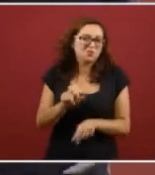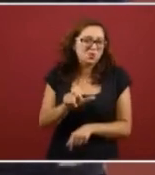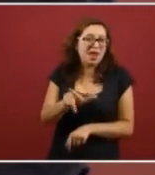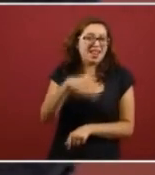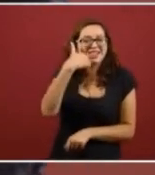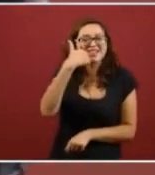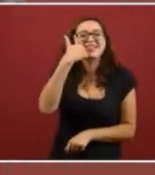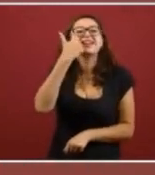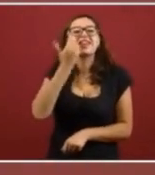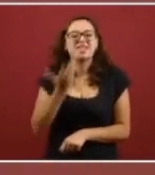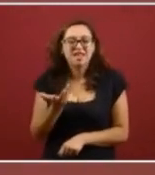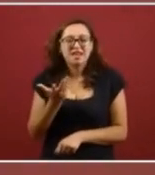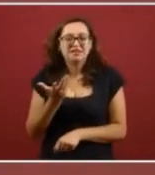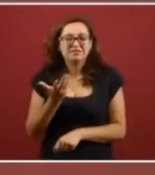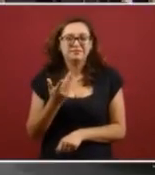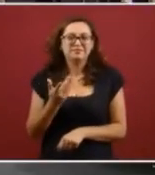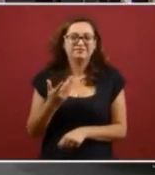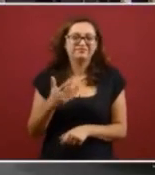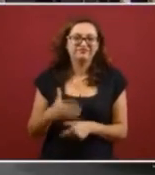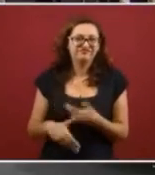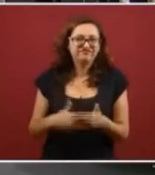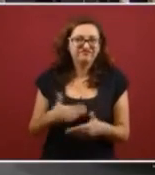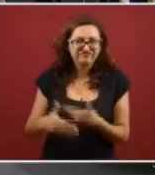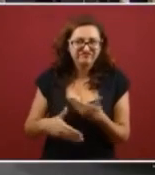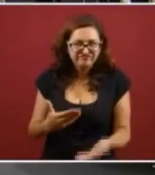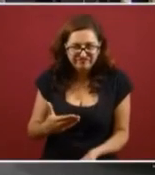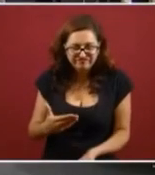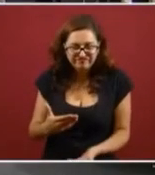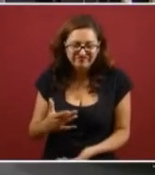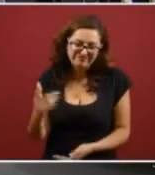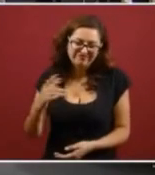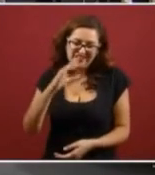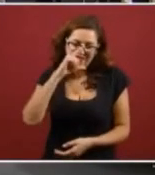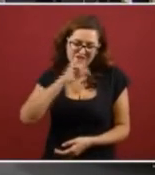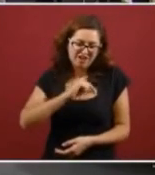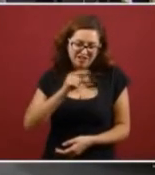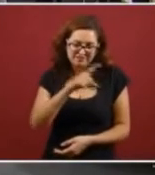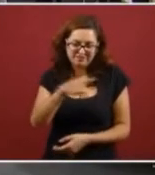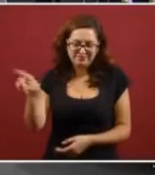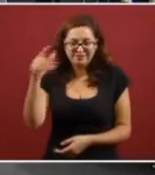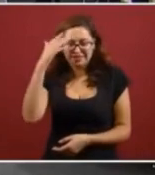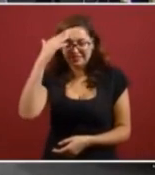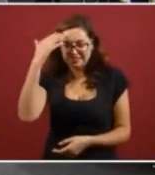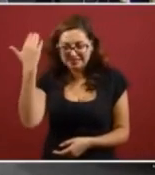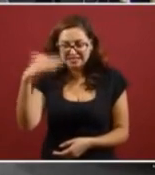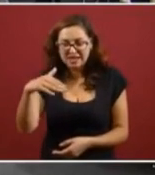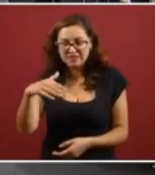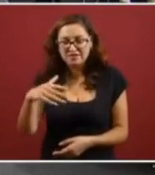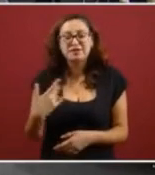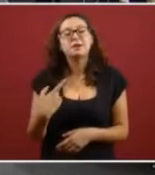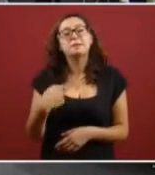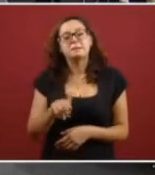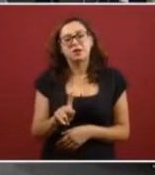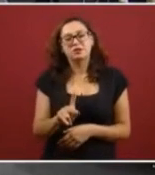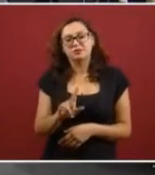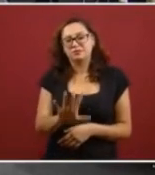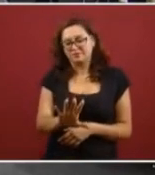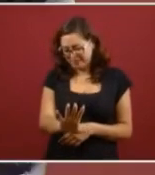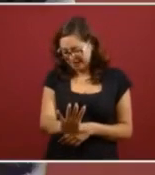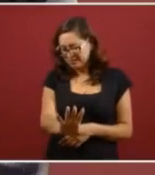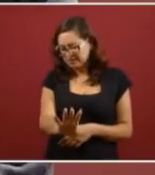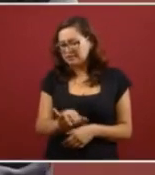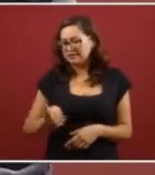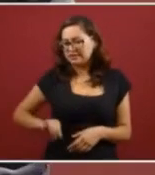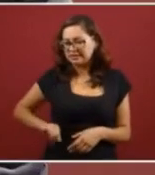Qué bueno los resultados ya. Well, you know what the results are. Sabemos. Oiga, presidente. Pero no, es que es muy interesante. But no, it's